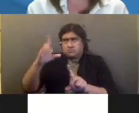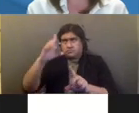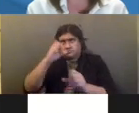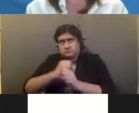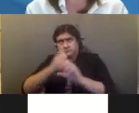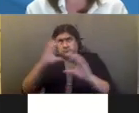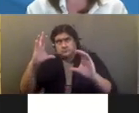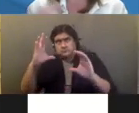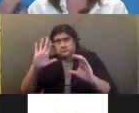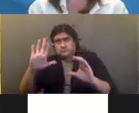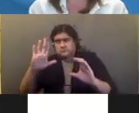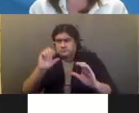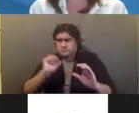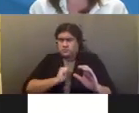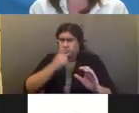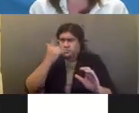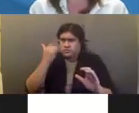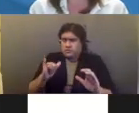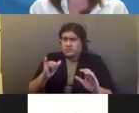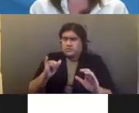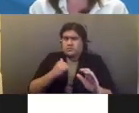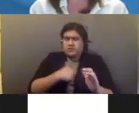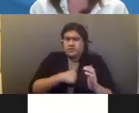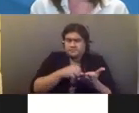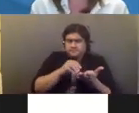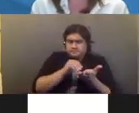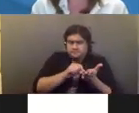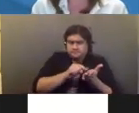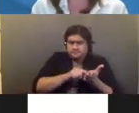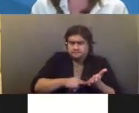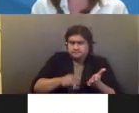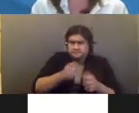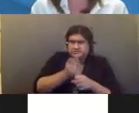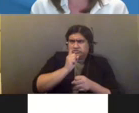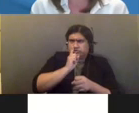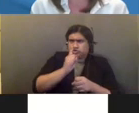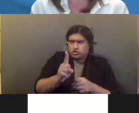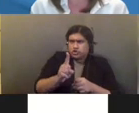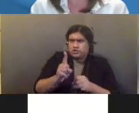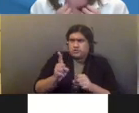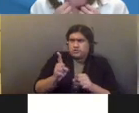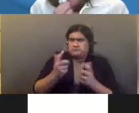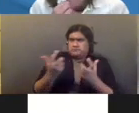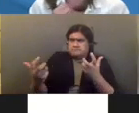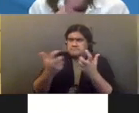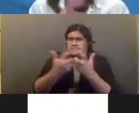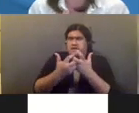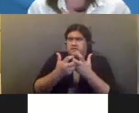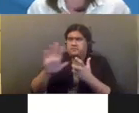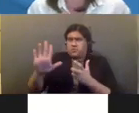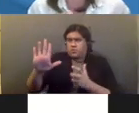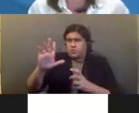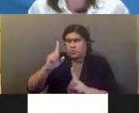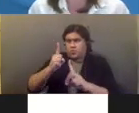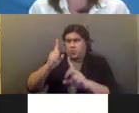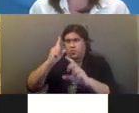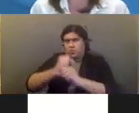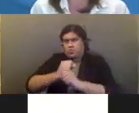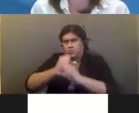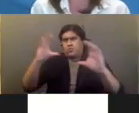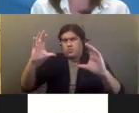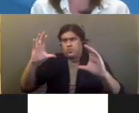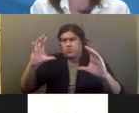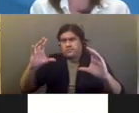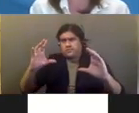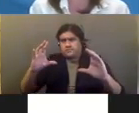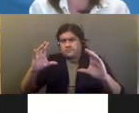and then making sure that medically there's nothing that we need to optimize or address before starting hormone